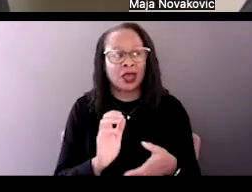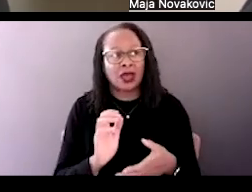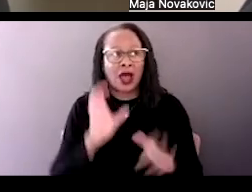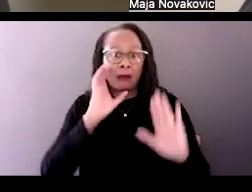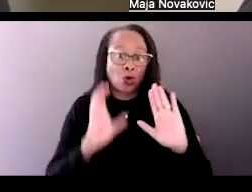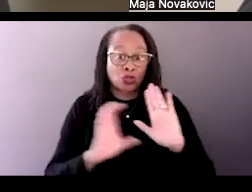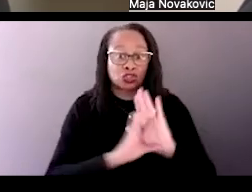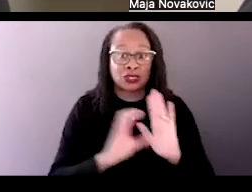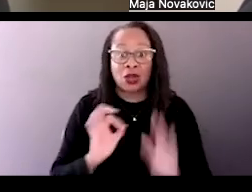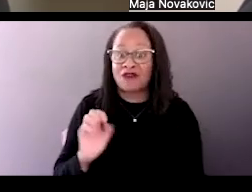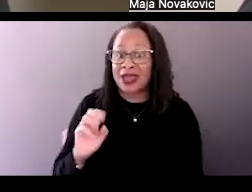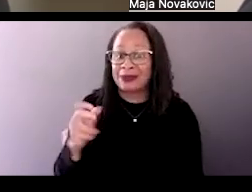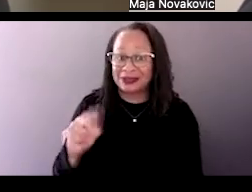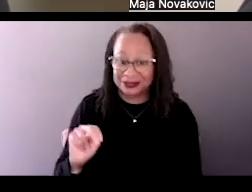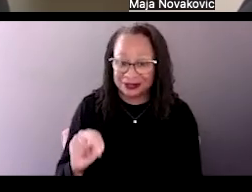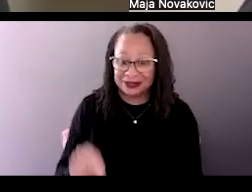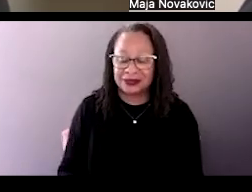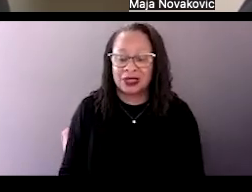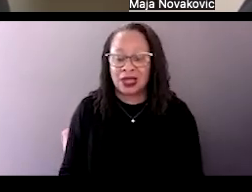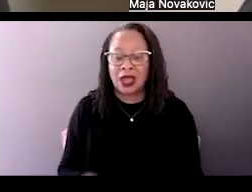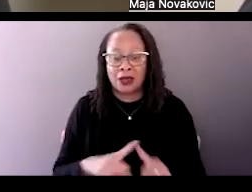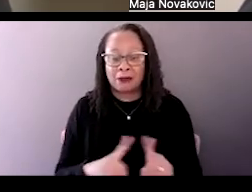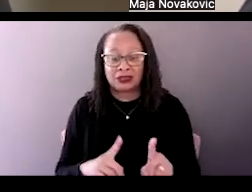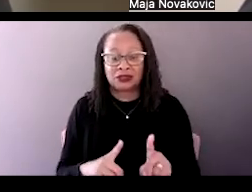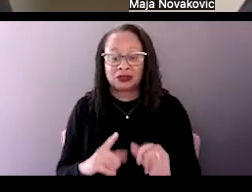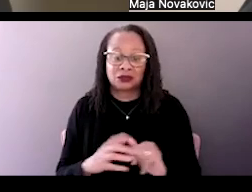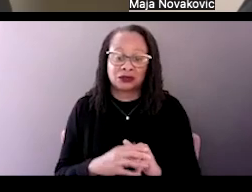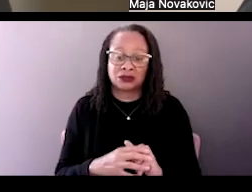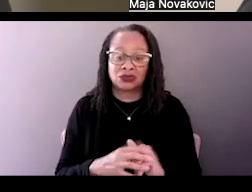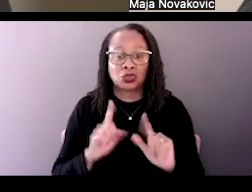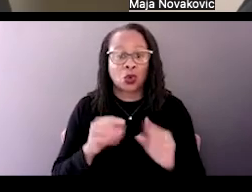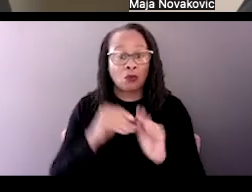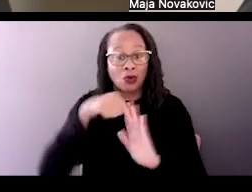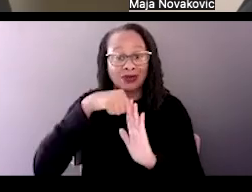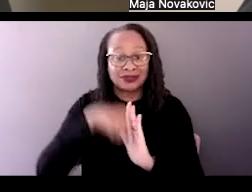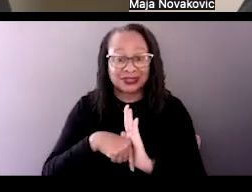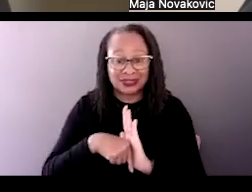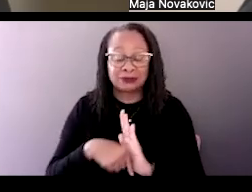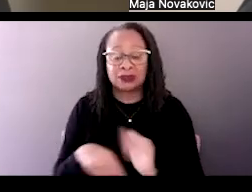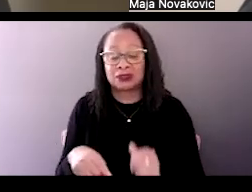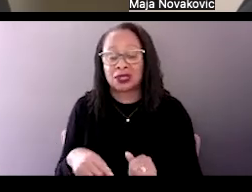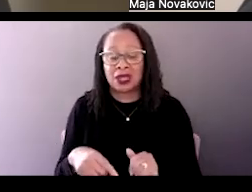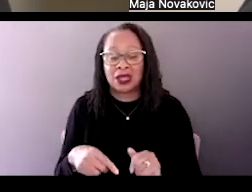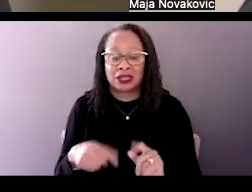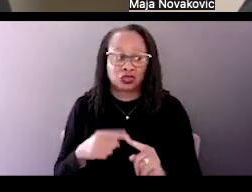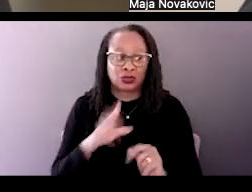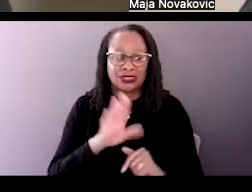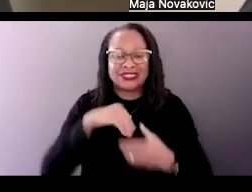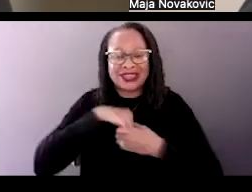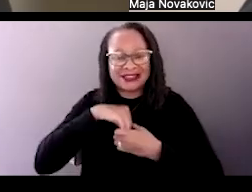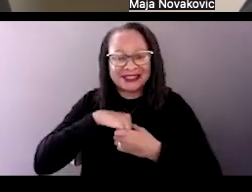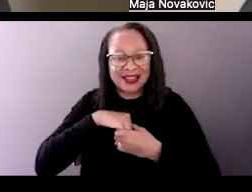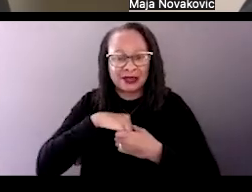of famine, but to go deeper into his inner world.